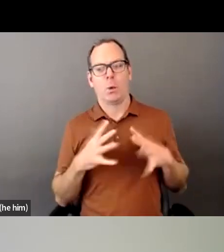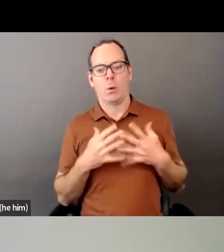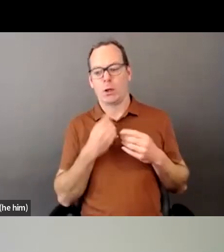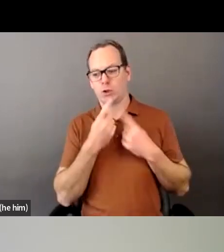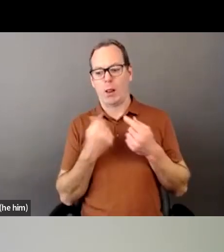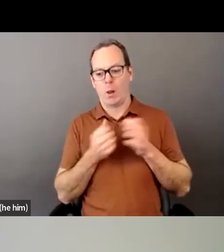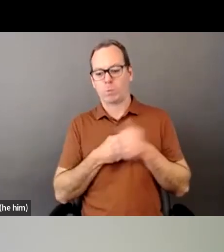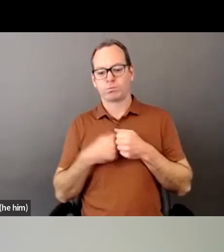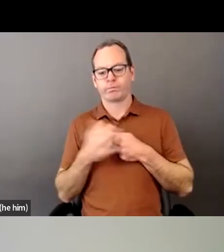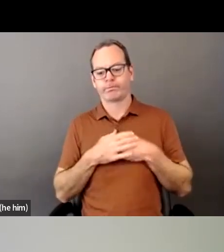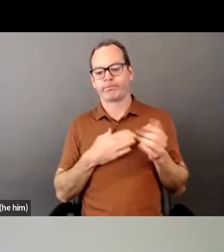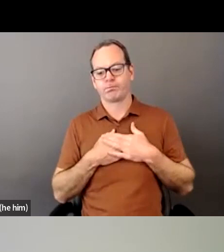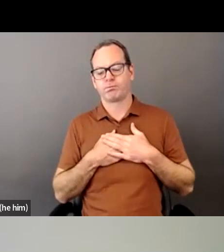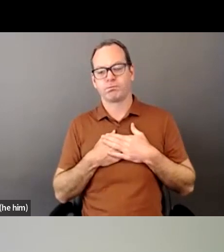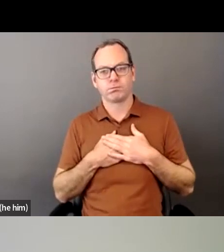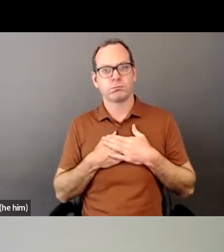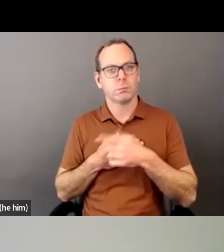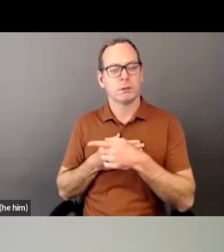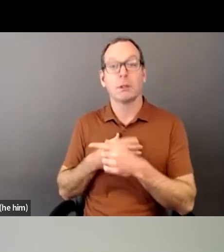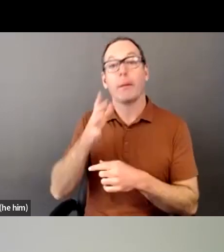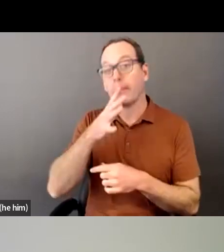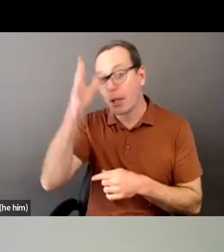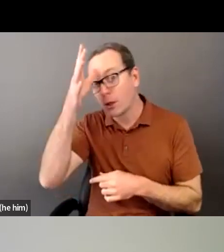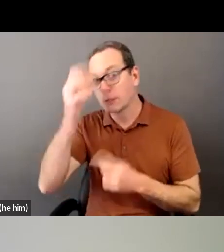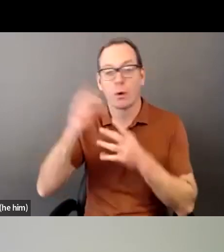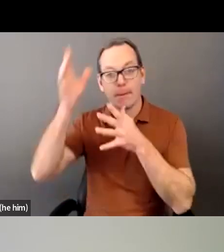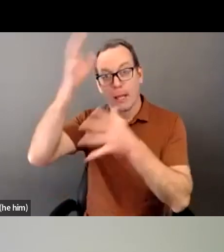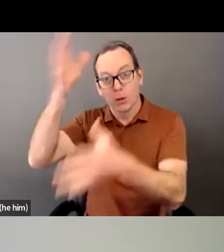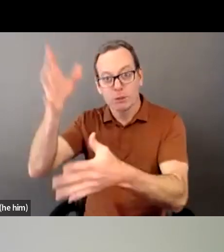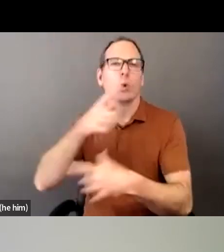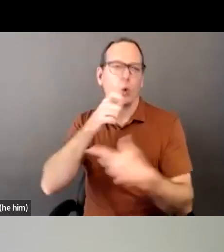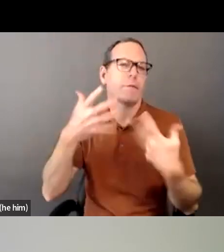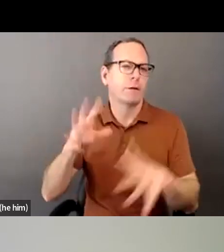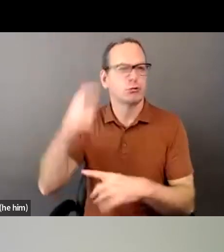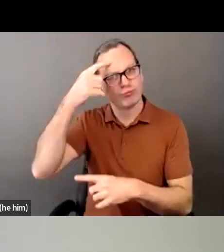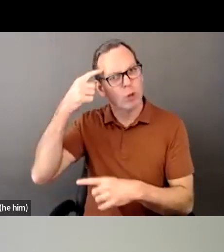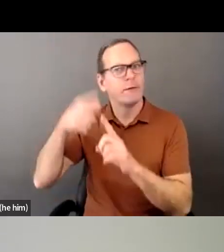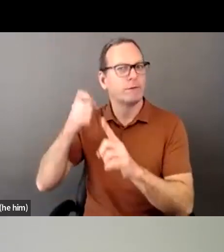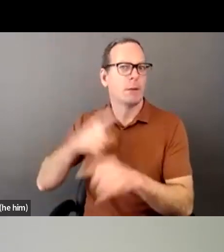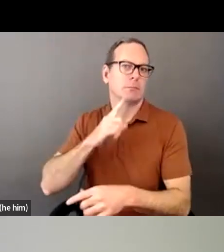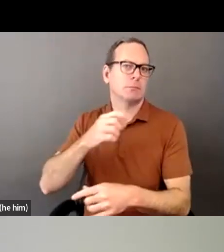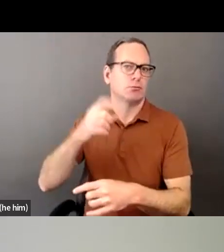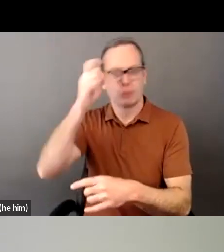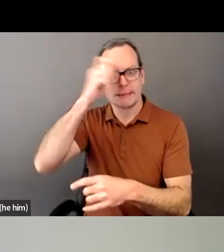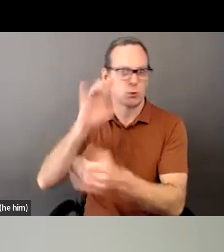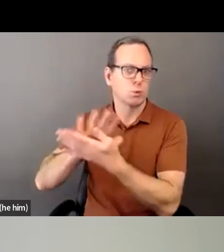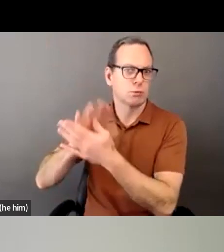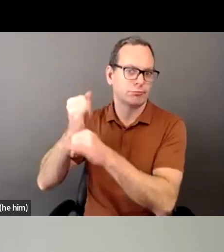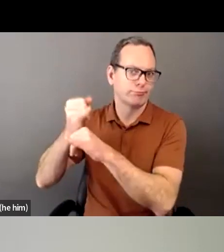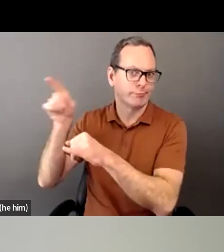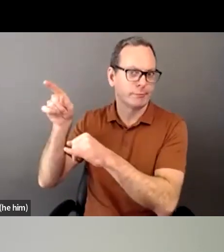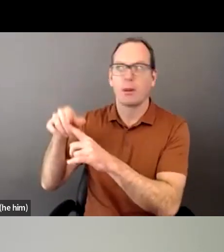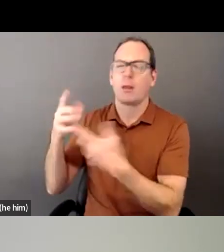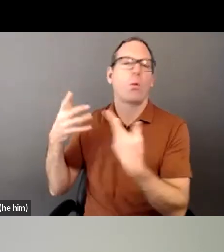So a lot of our youth, obviously living with parents and grandparents who had gone to residential schools, held that same belief system, that they did not want to